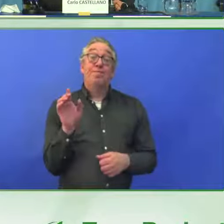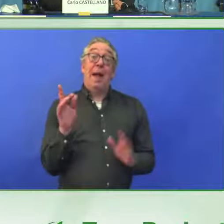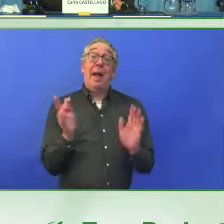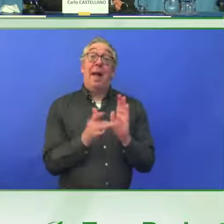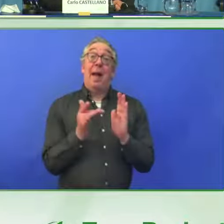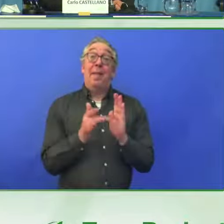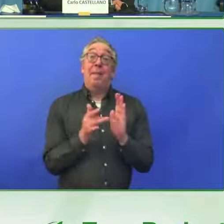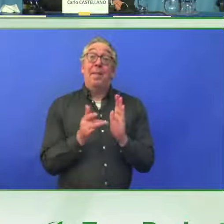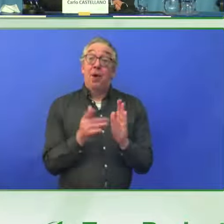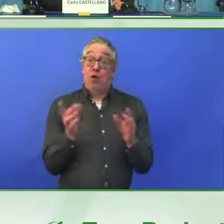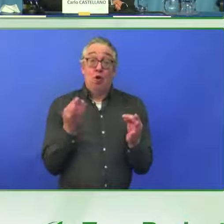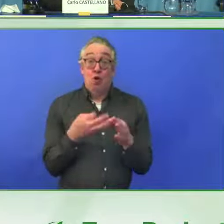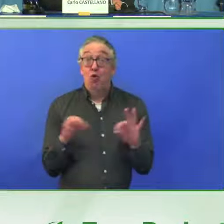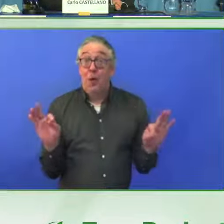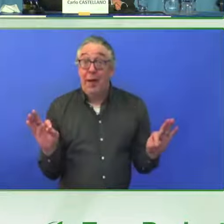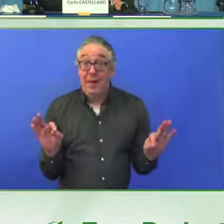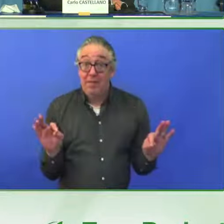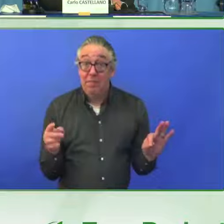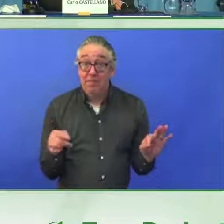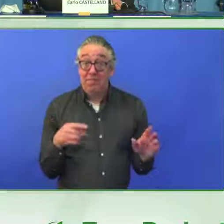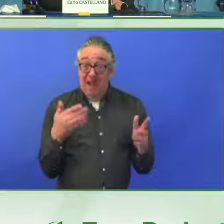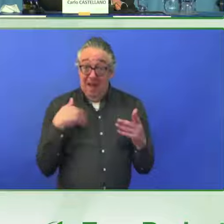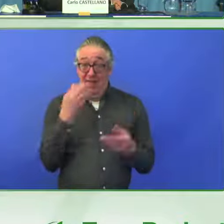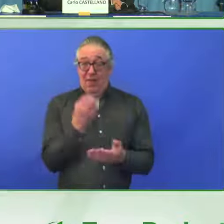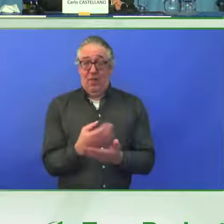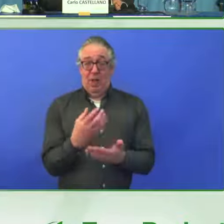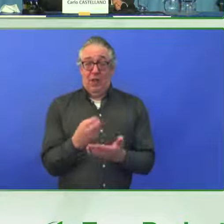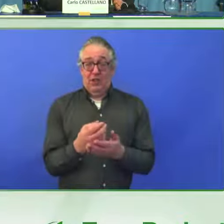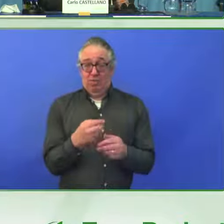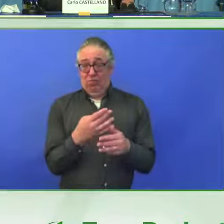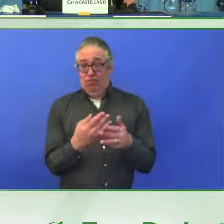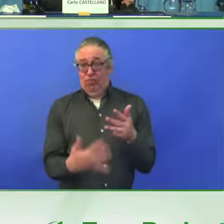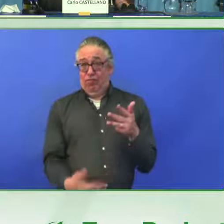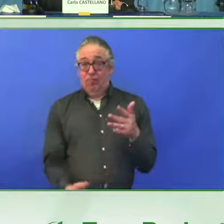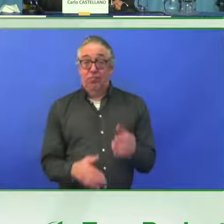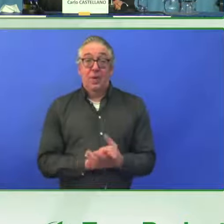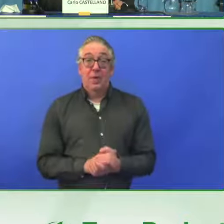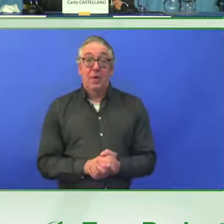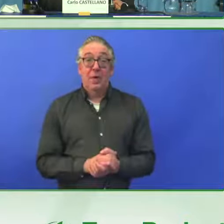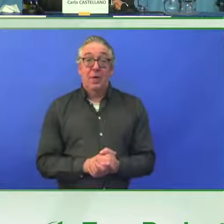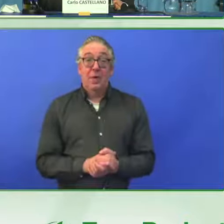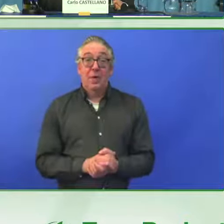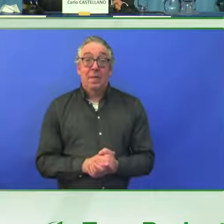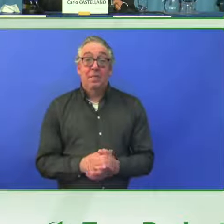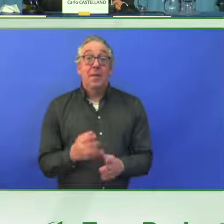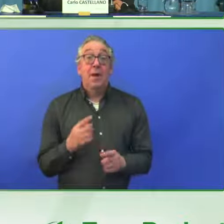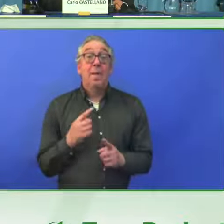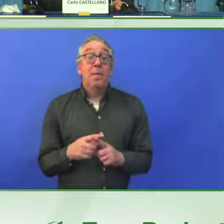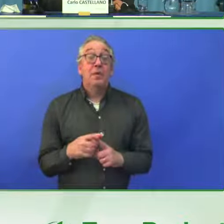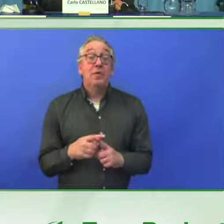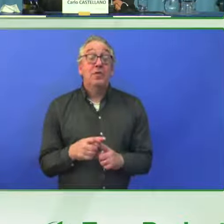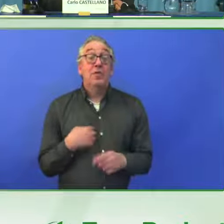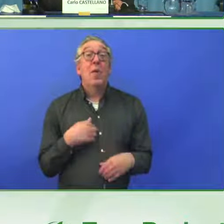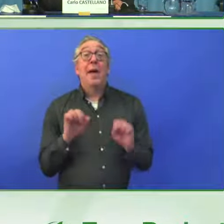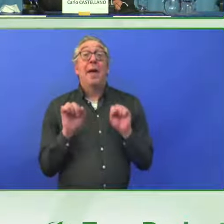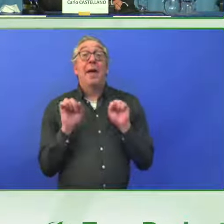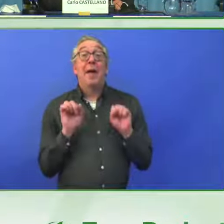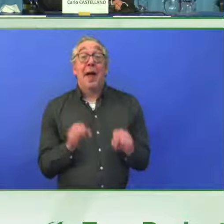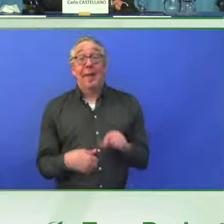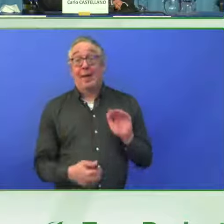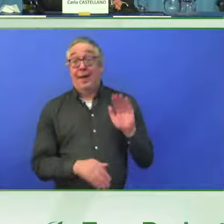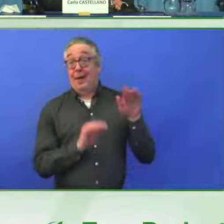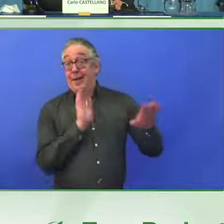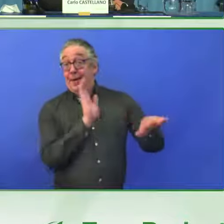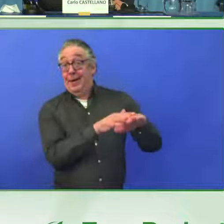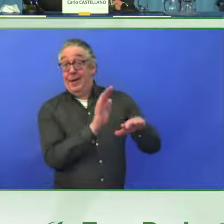certain number of additional problems to the local authorities, tourism board, increasing the